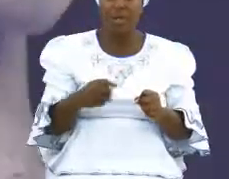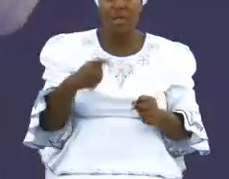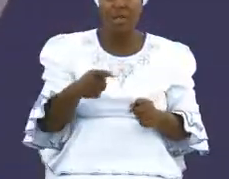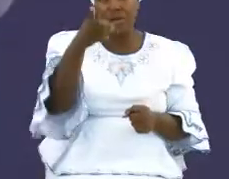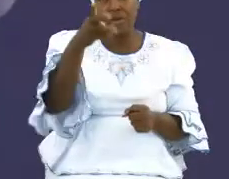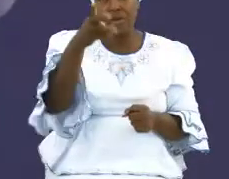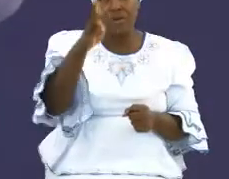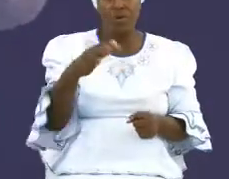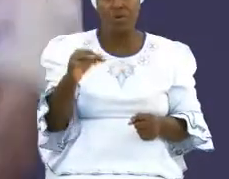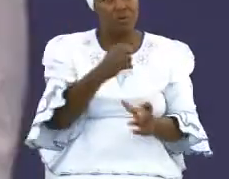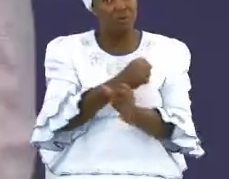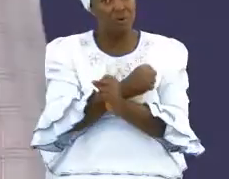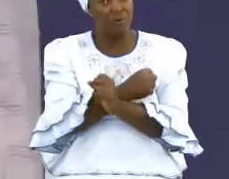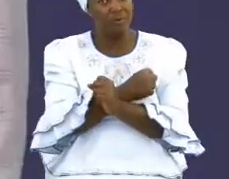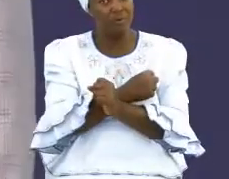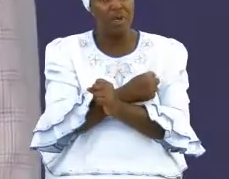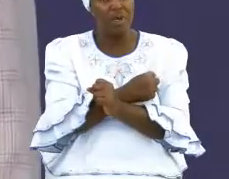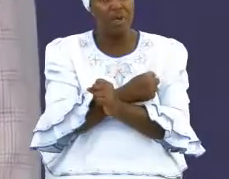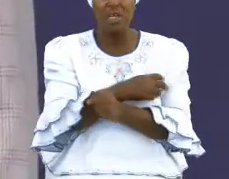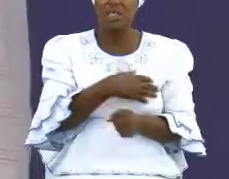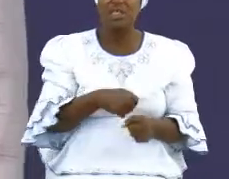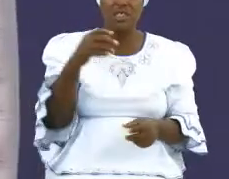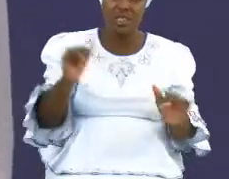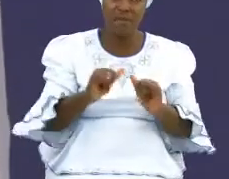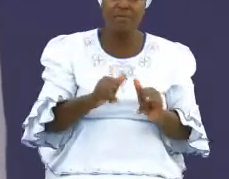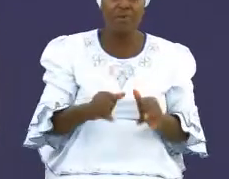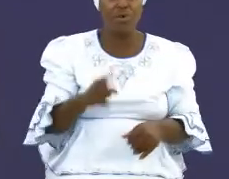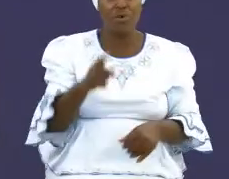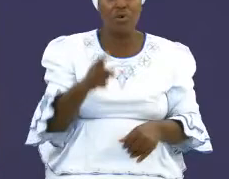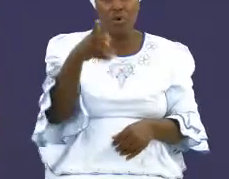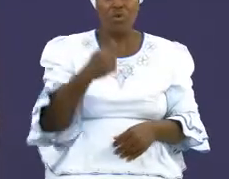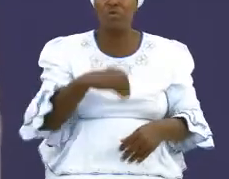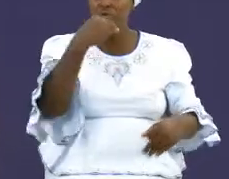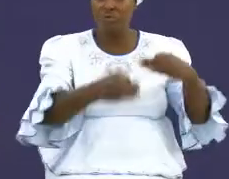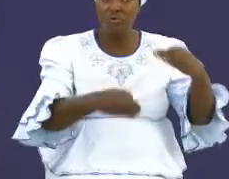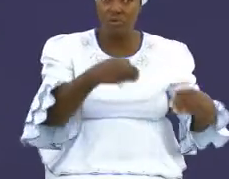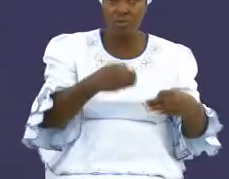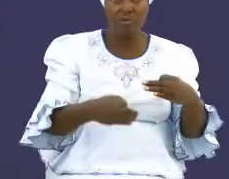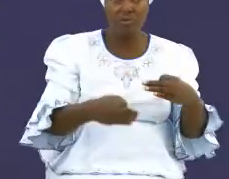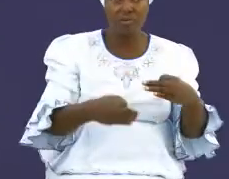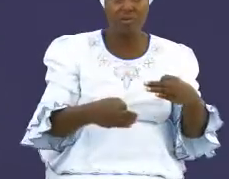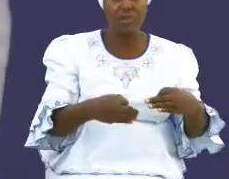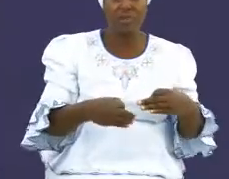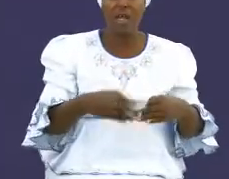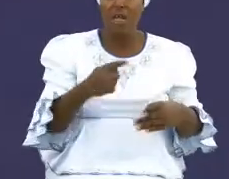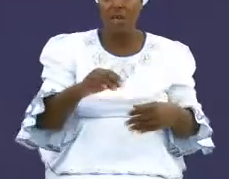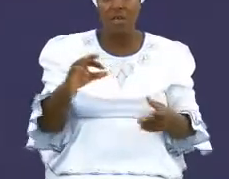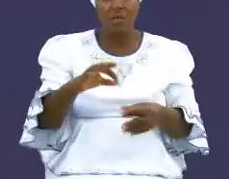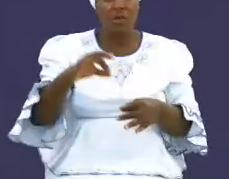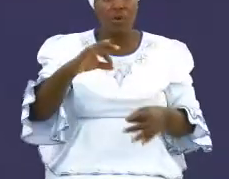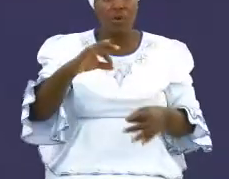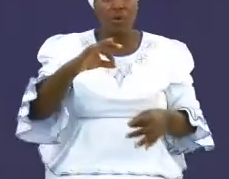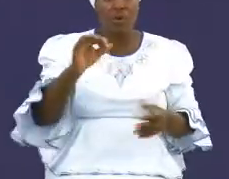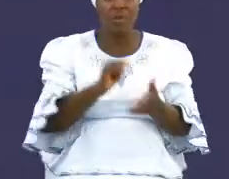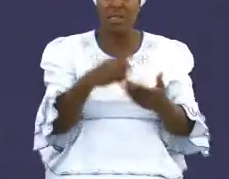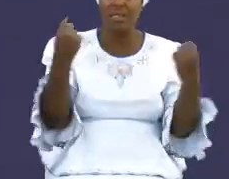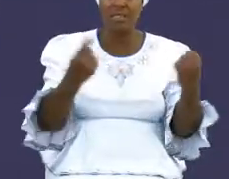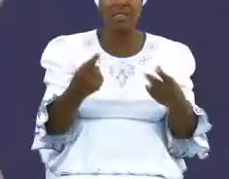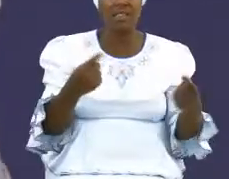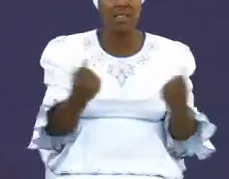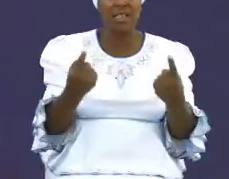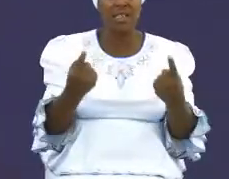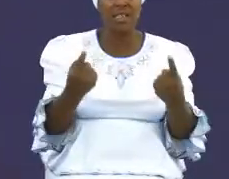also God of justice and God of judgment. The soul that sinneth, it shall die. They believed God